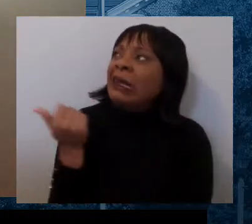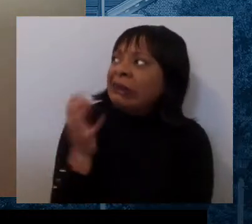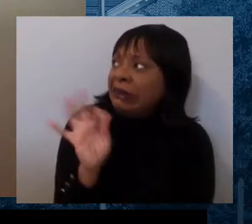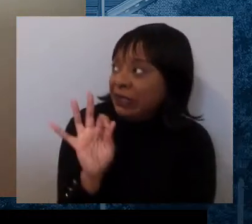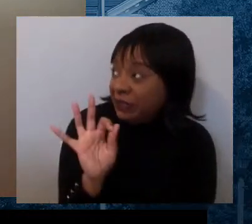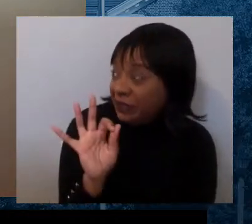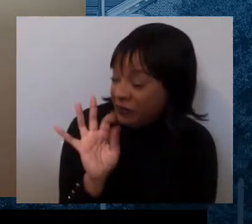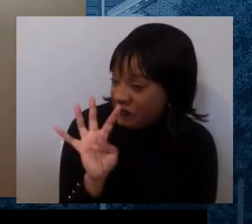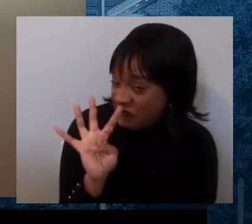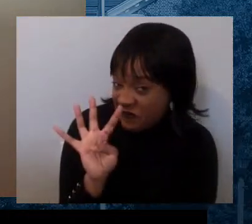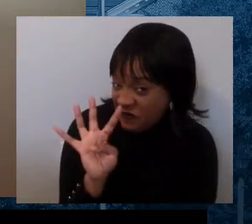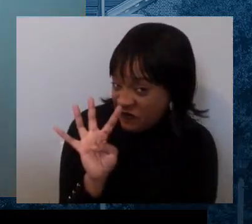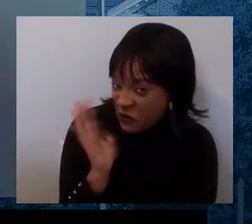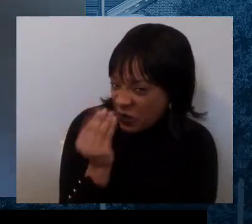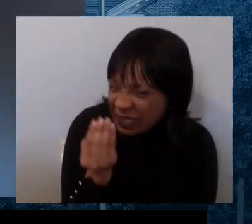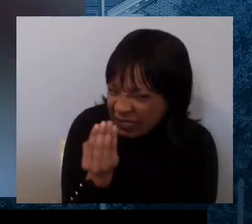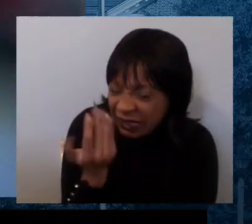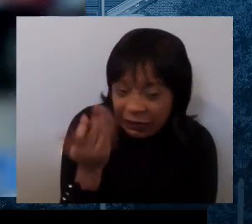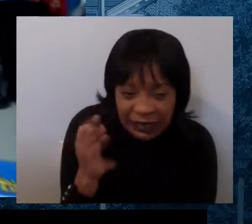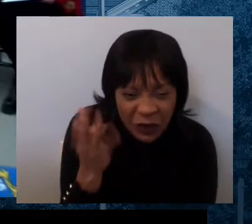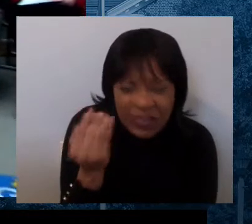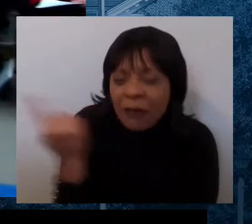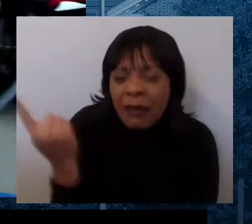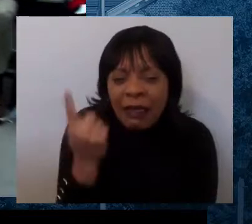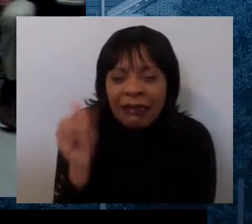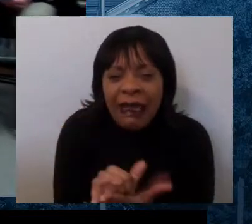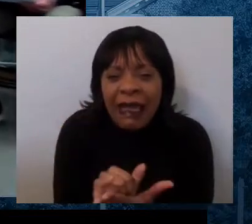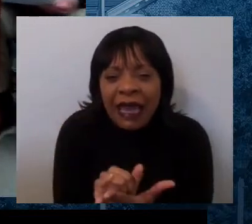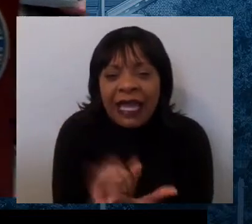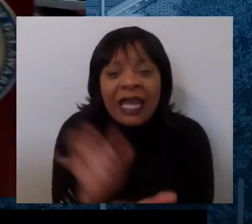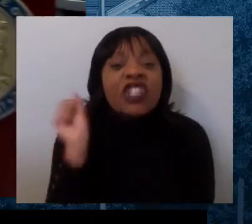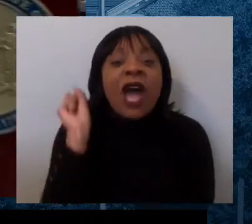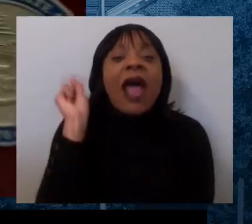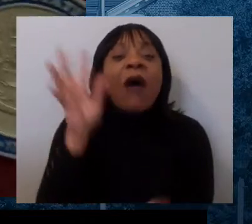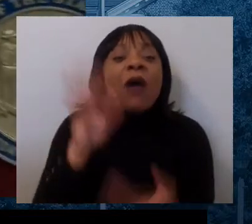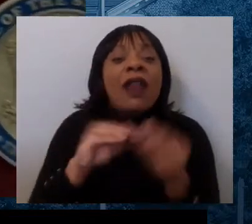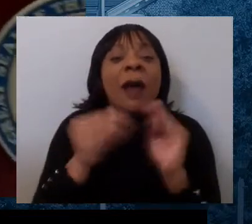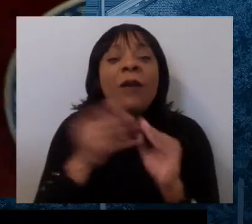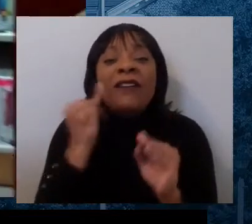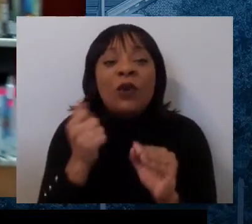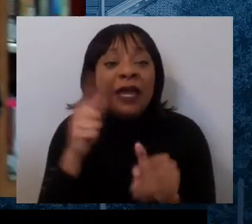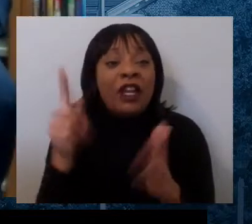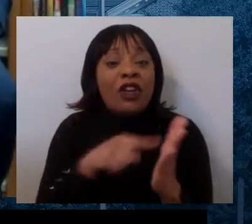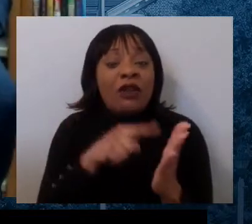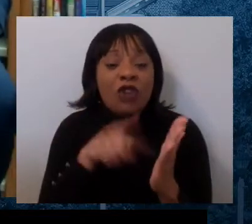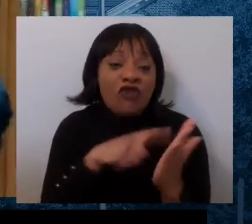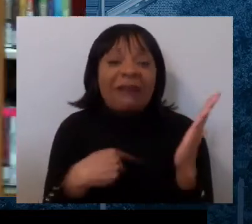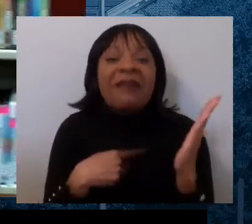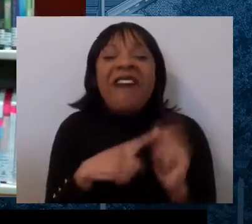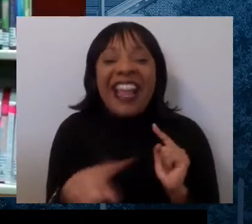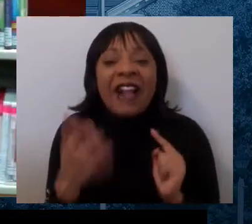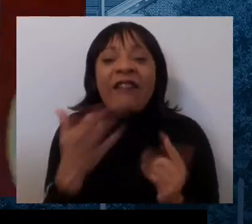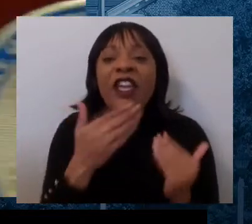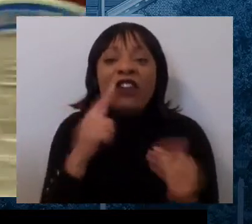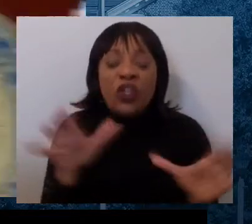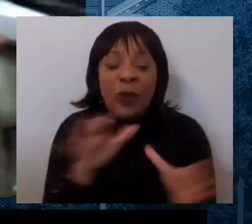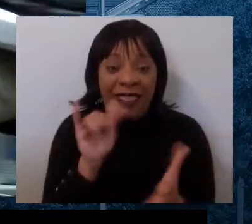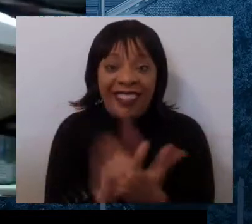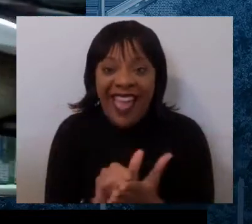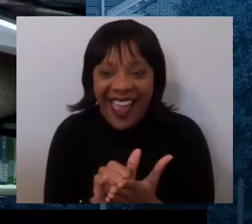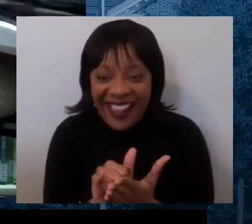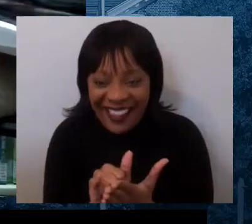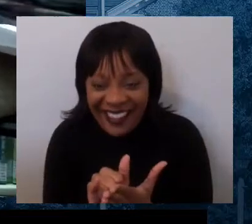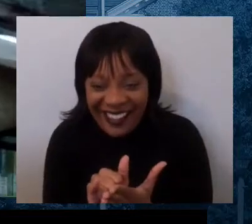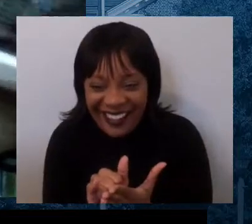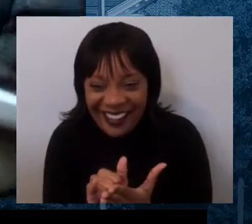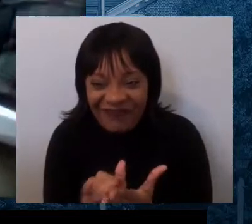1914, something like that. I don't know, shout out a number if you can correct me, but thank you for doing that and getting